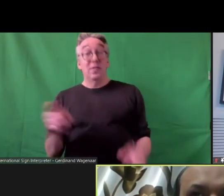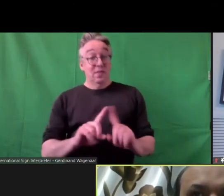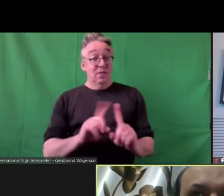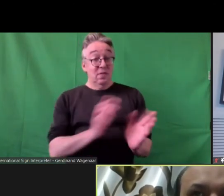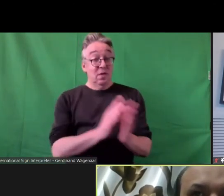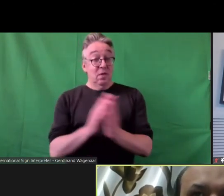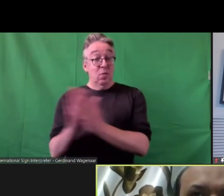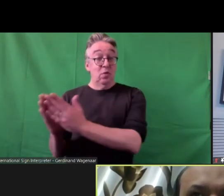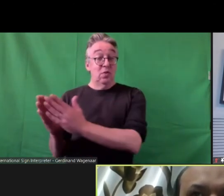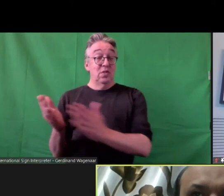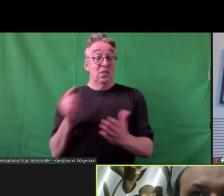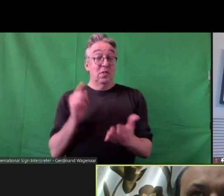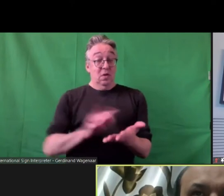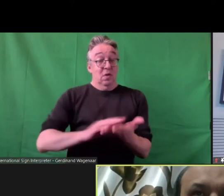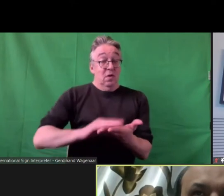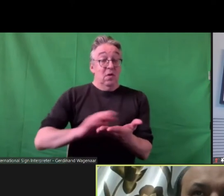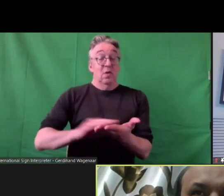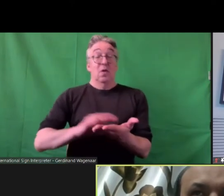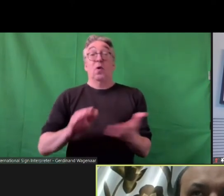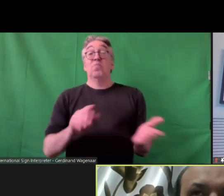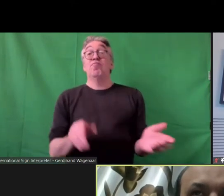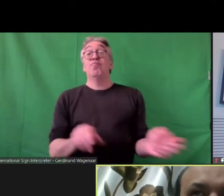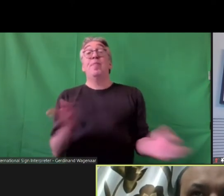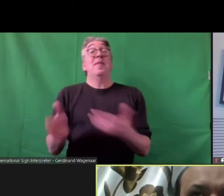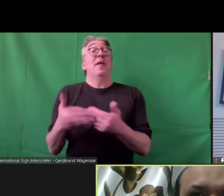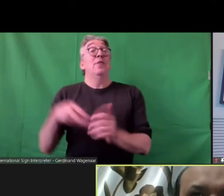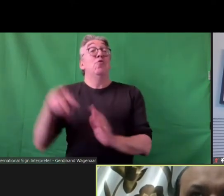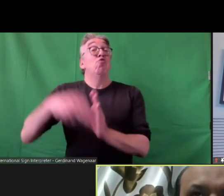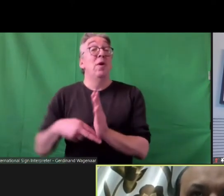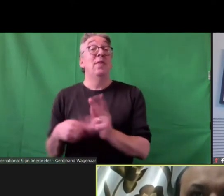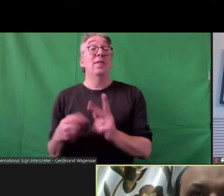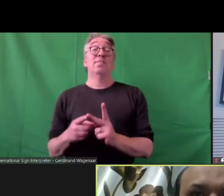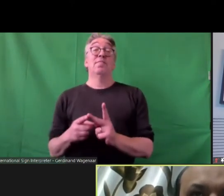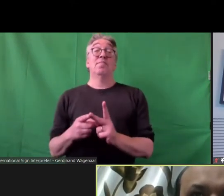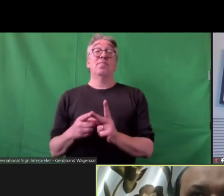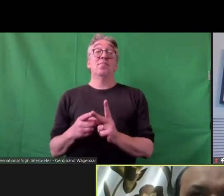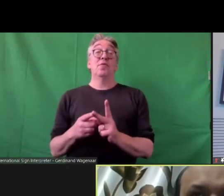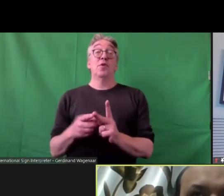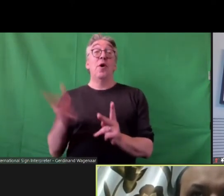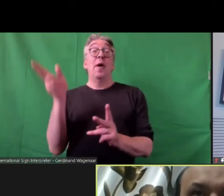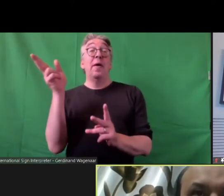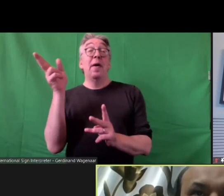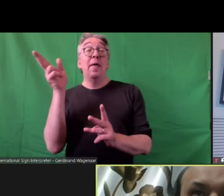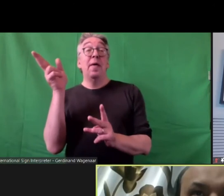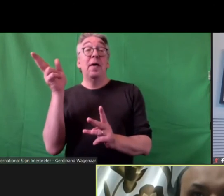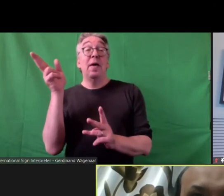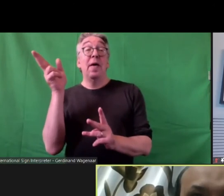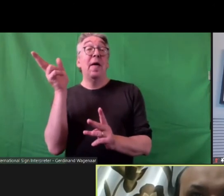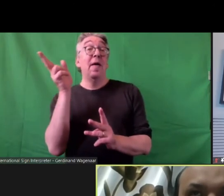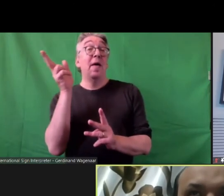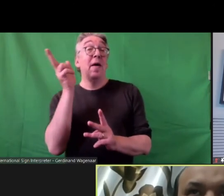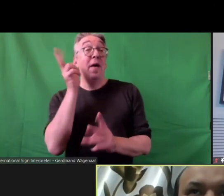disabilities, learning disabilities, visual disabilities, print disabilities. Then they can prepare for the job